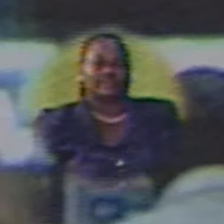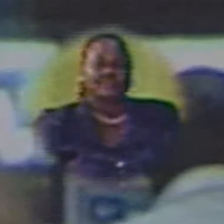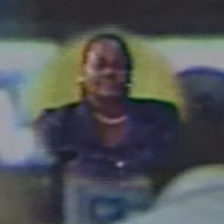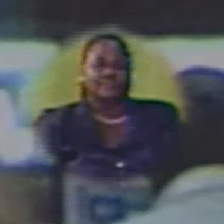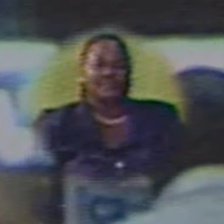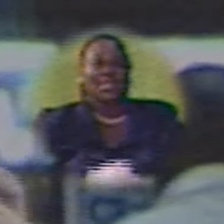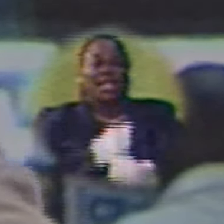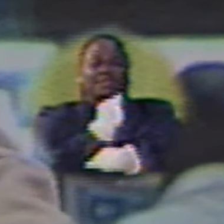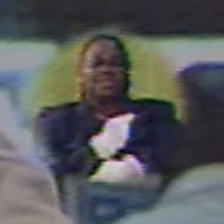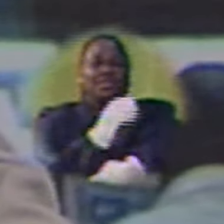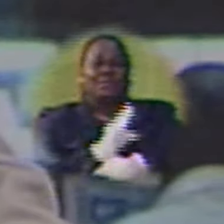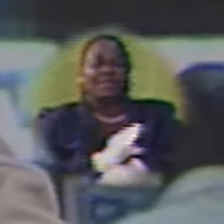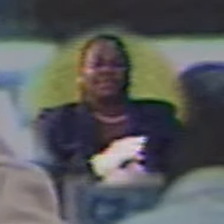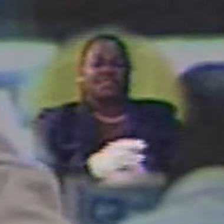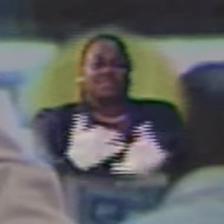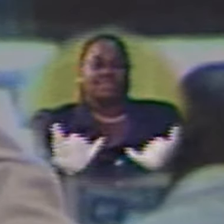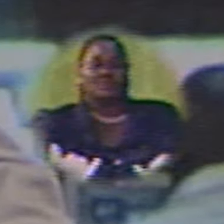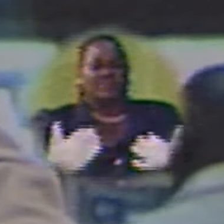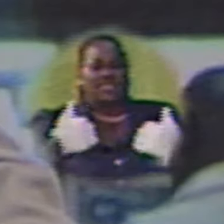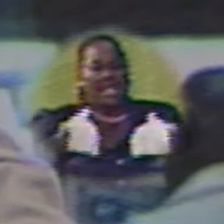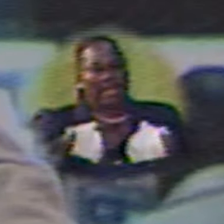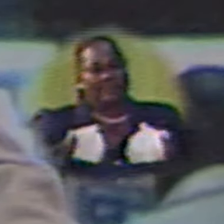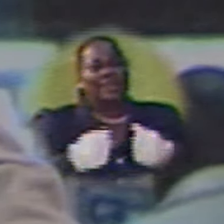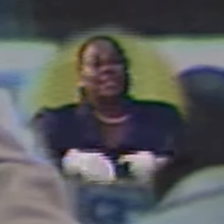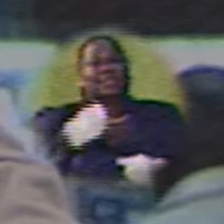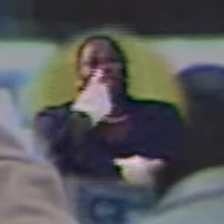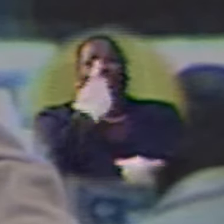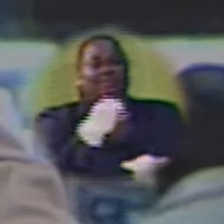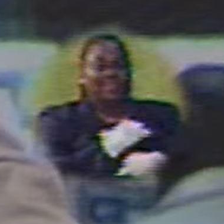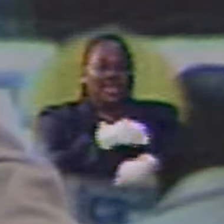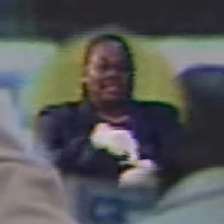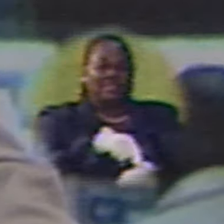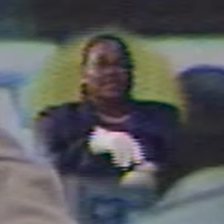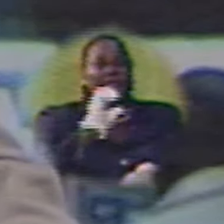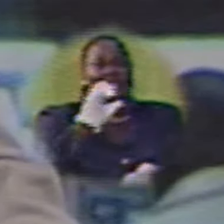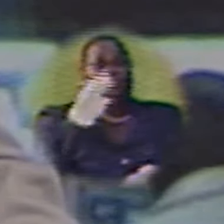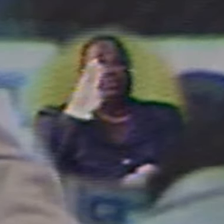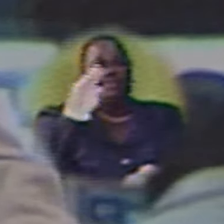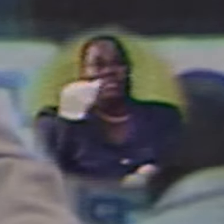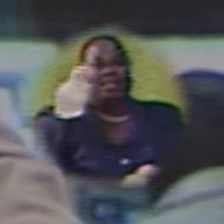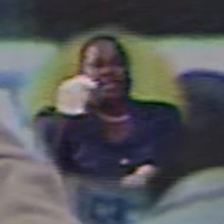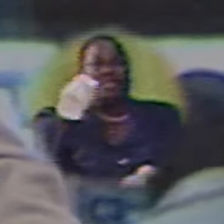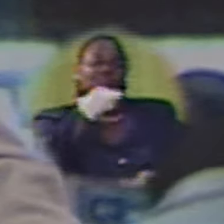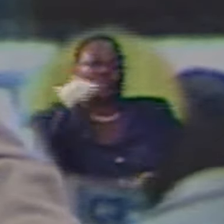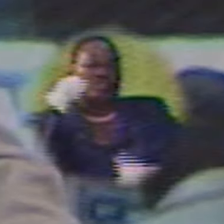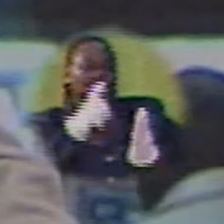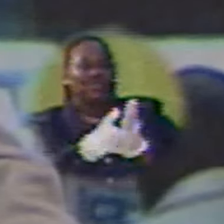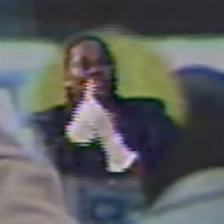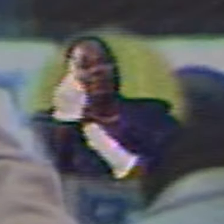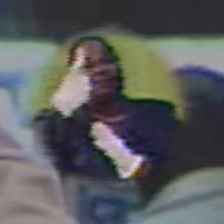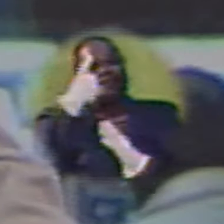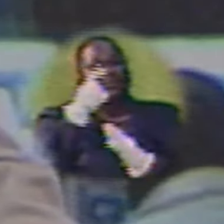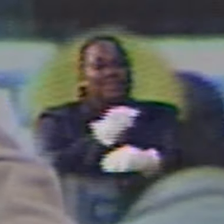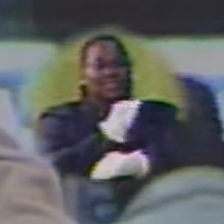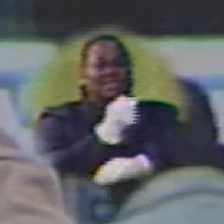Here, Antigua and Barbuda is getting ready to host the 11th annual Caribbean Agriculture Week. This is a first for the Twin